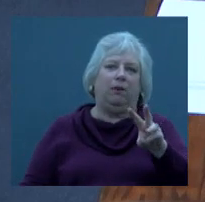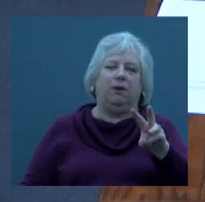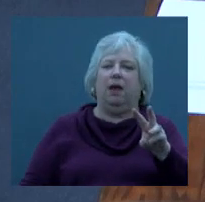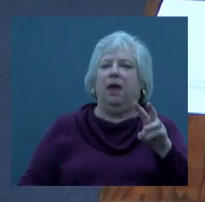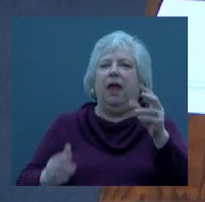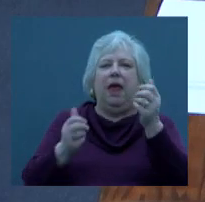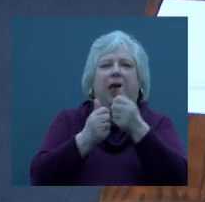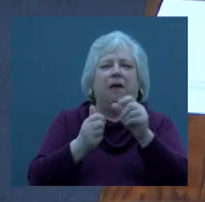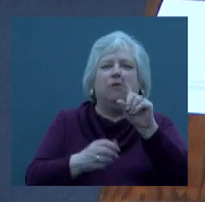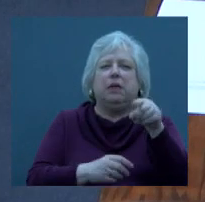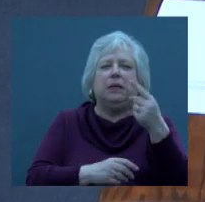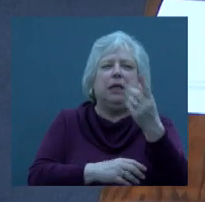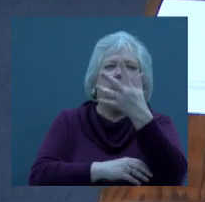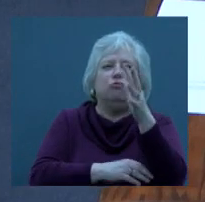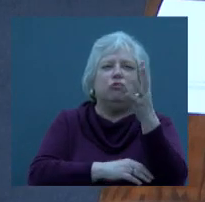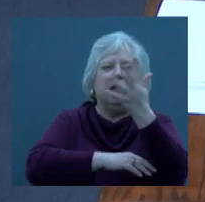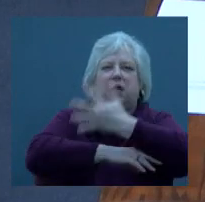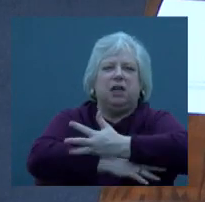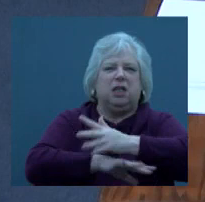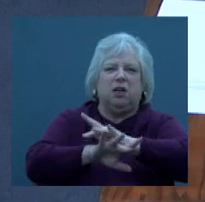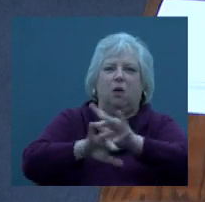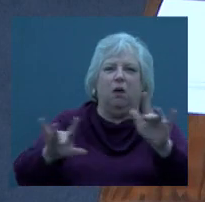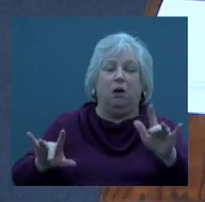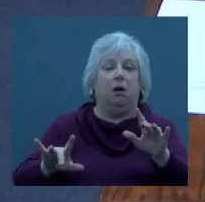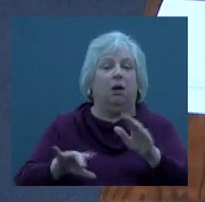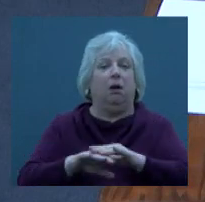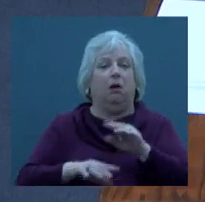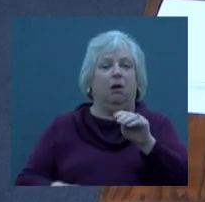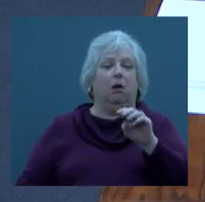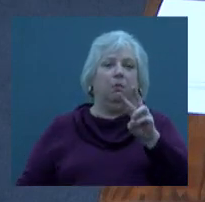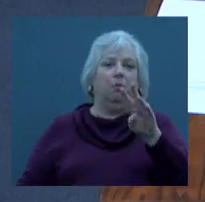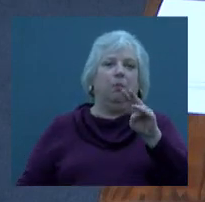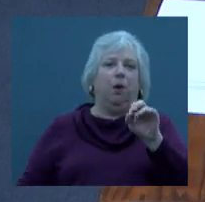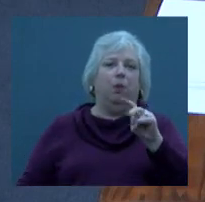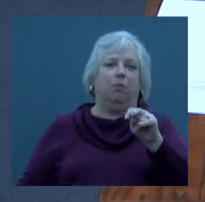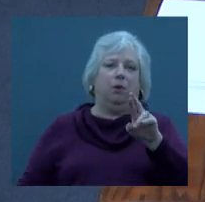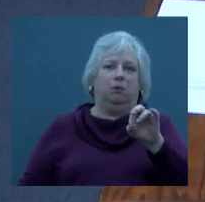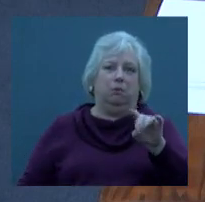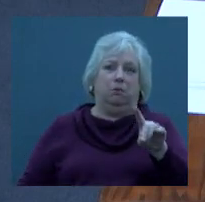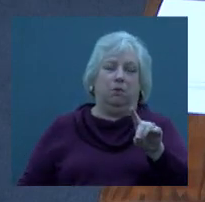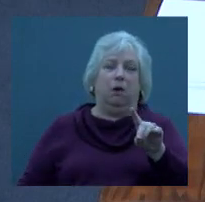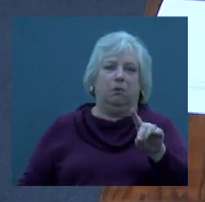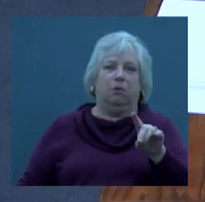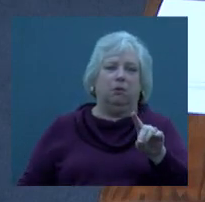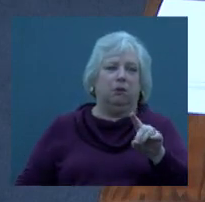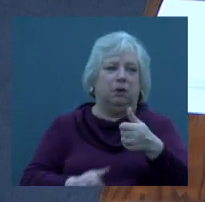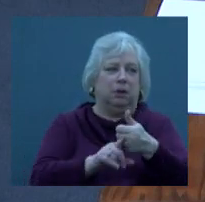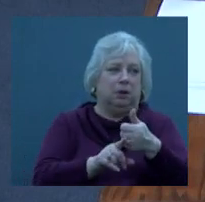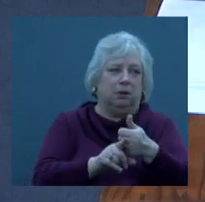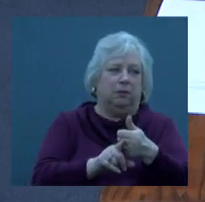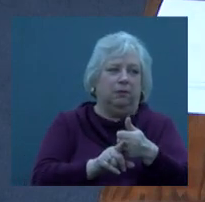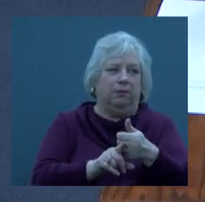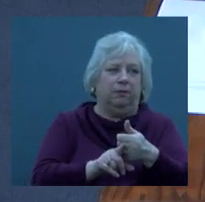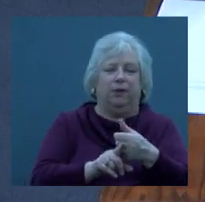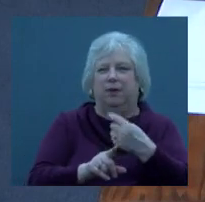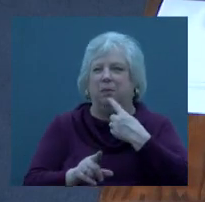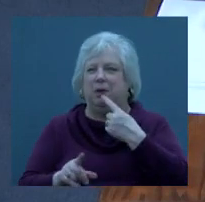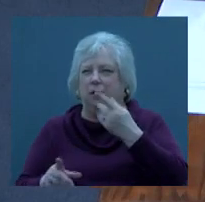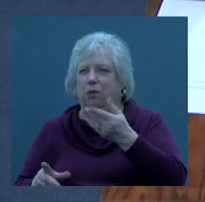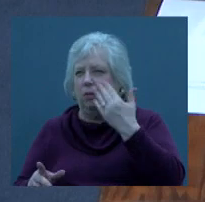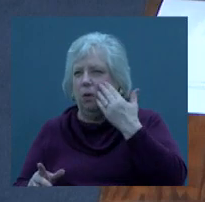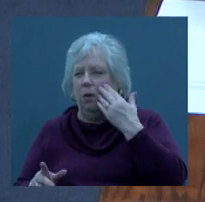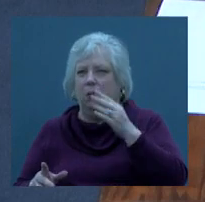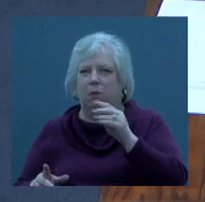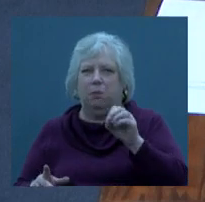took out every single tree. On Bowman Road alone, and I will say, y'all familiar with